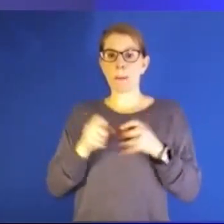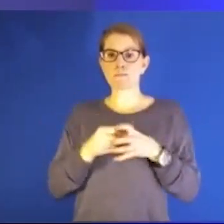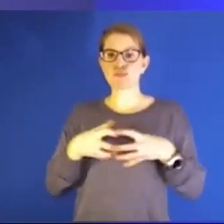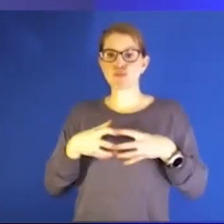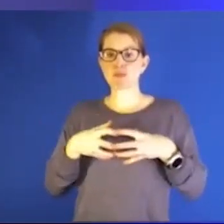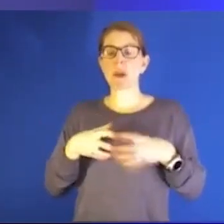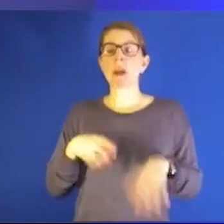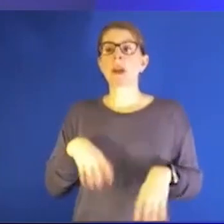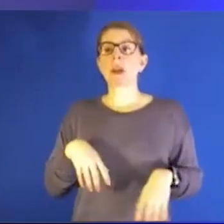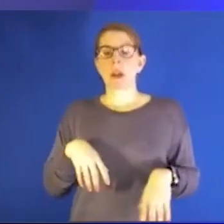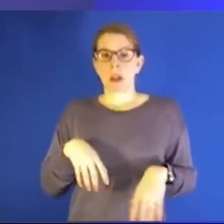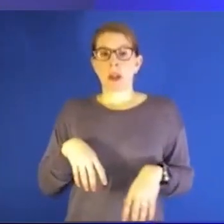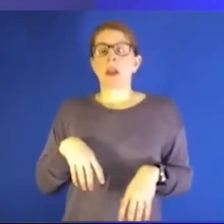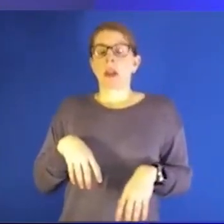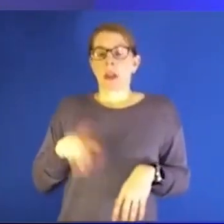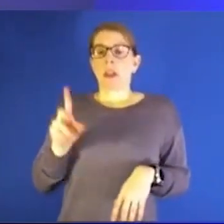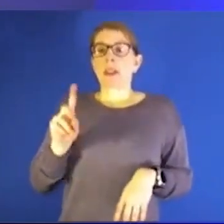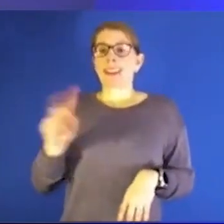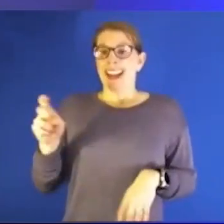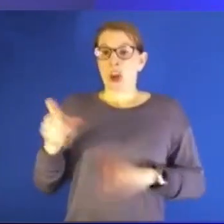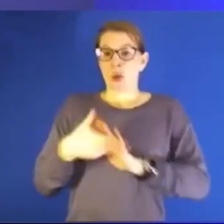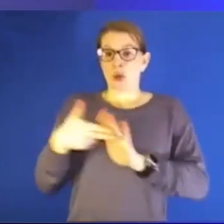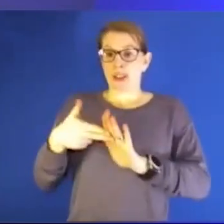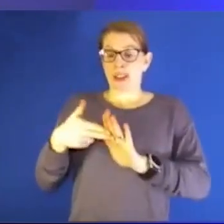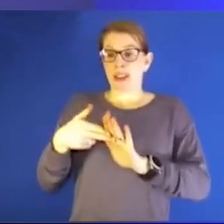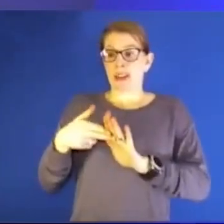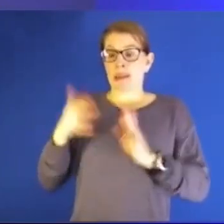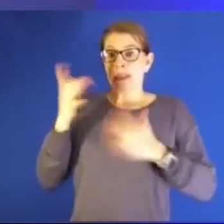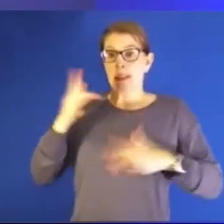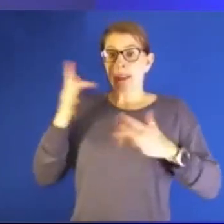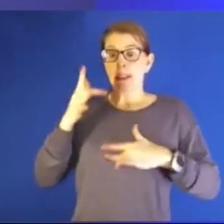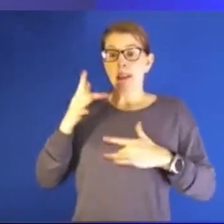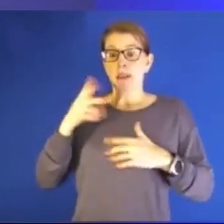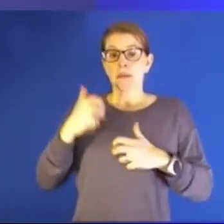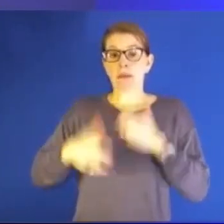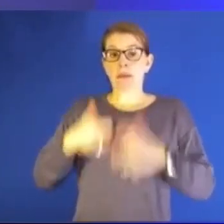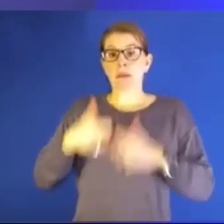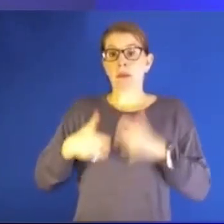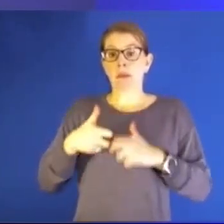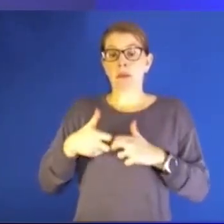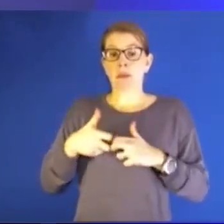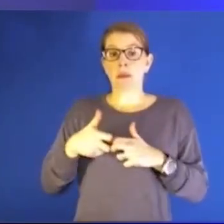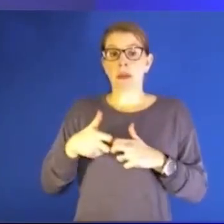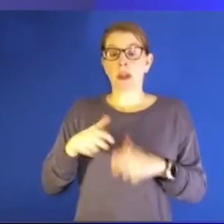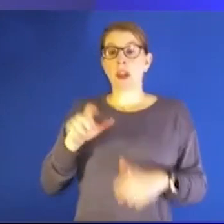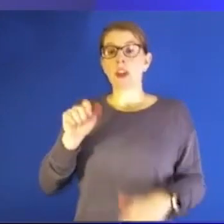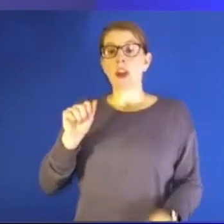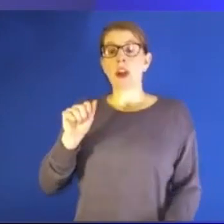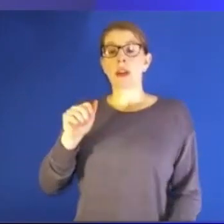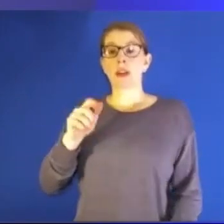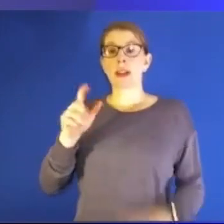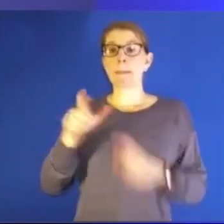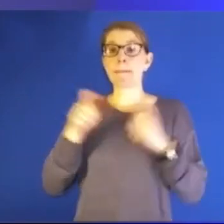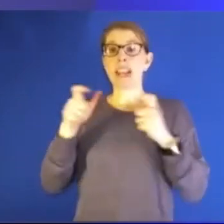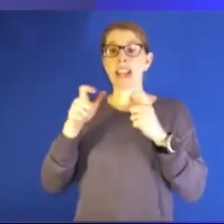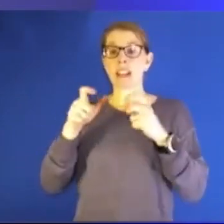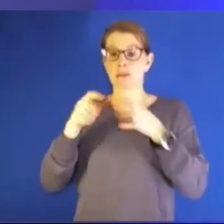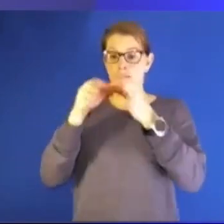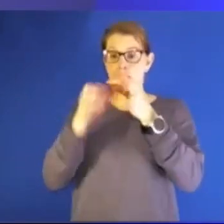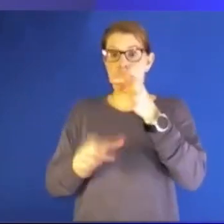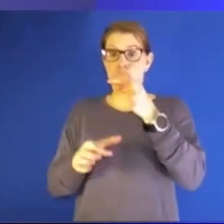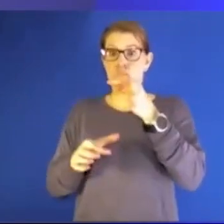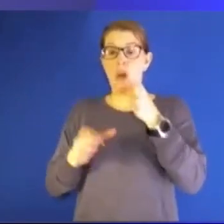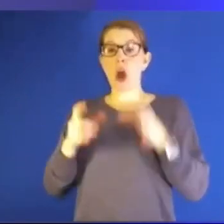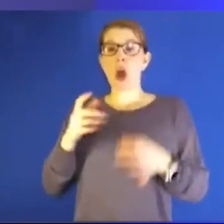diagnosing the disease is actually that's the part of the heart that's affected by the largest heart artery and the scariest heart artery when it's blocked.